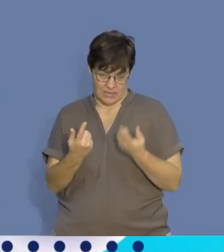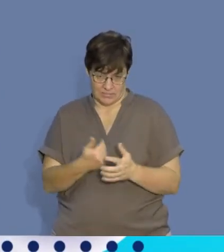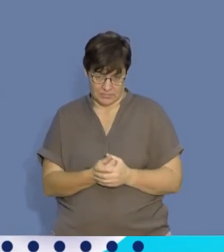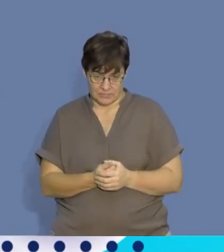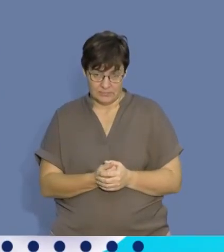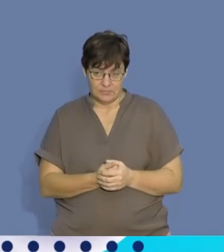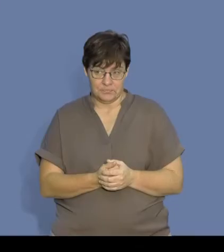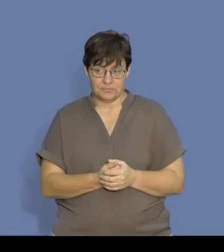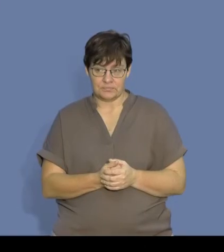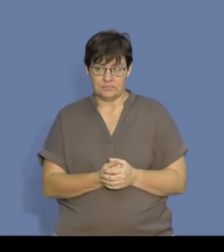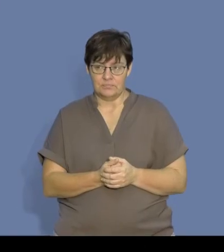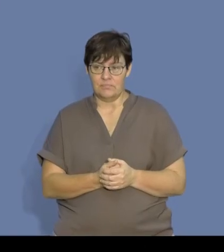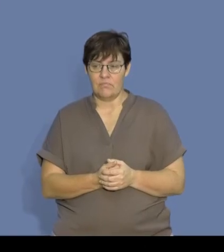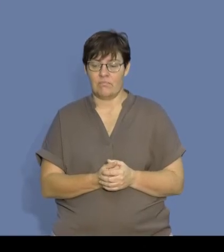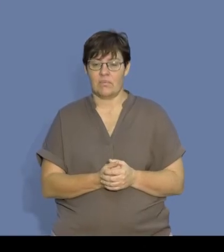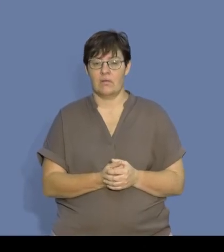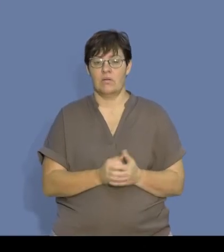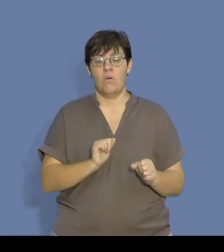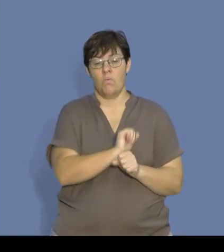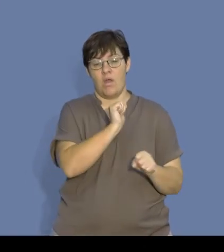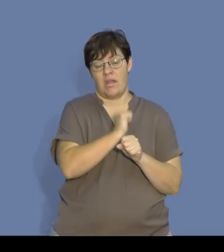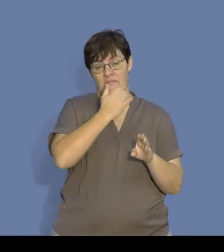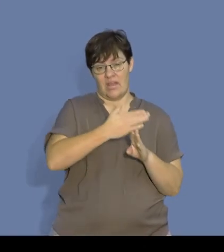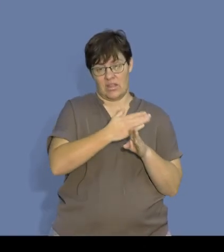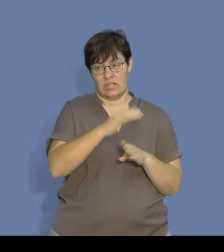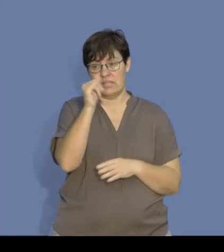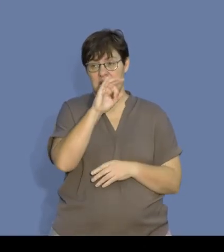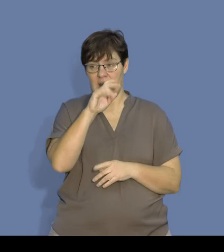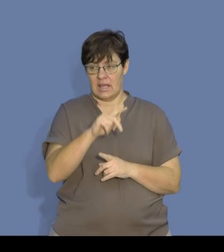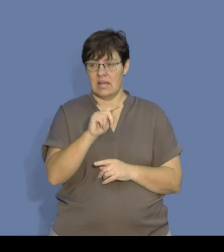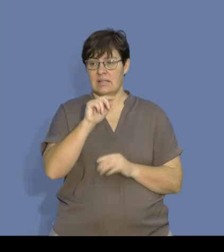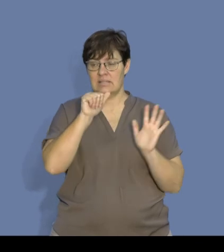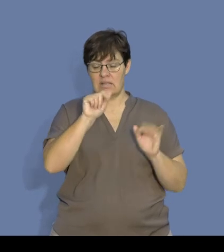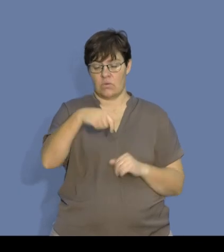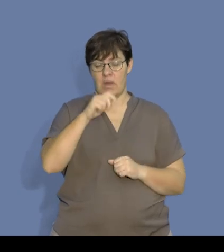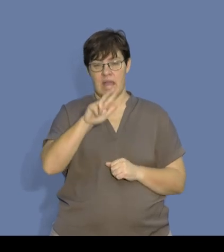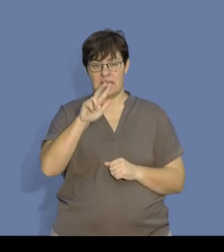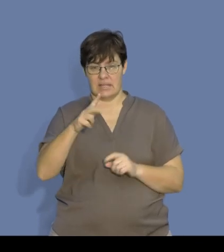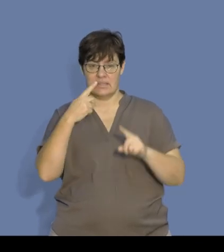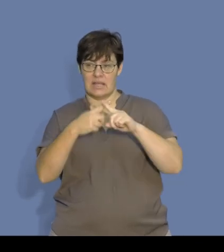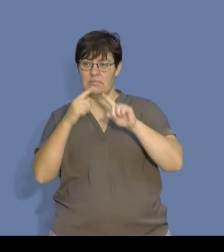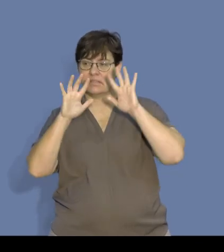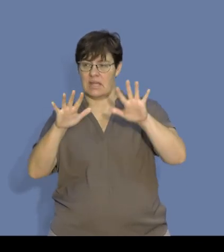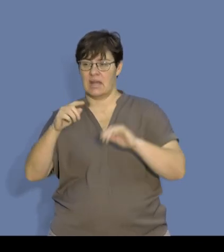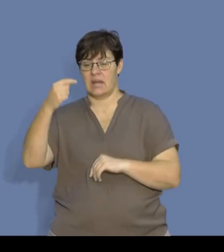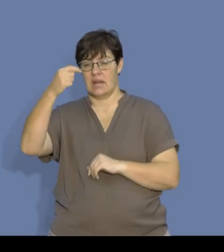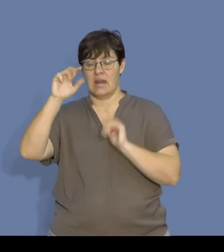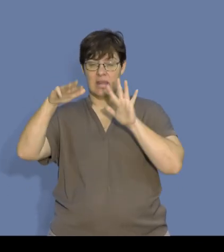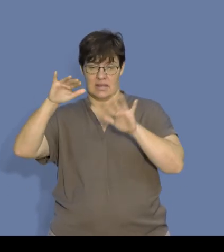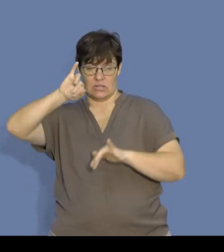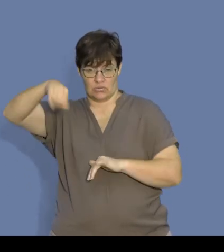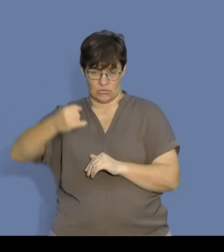So, the work function of zinc is 6,88 times 10 to the minus 19. It's quite small.